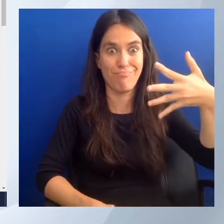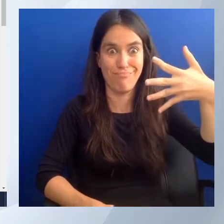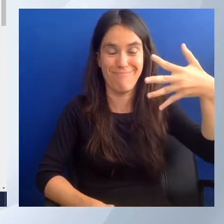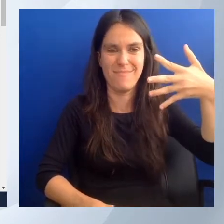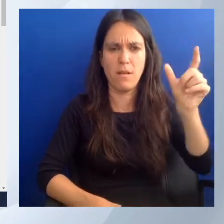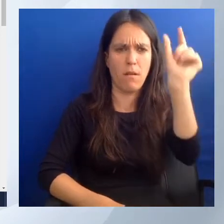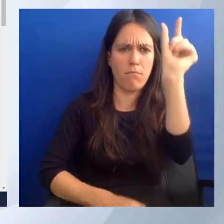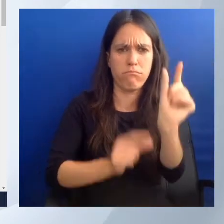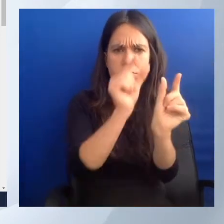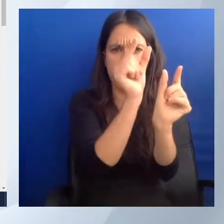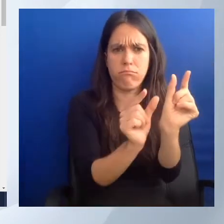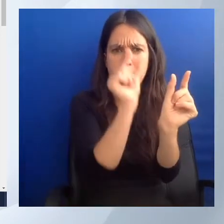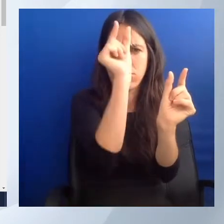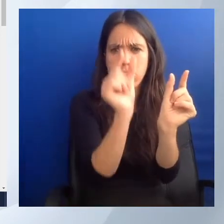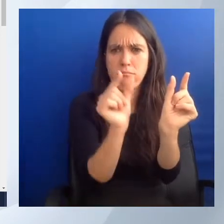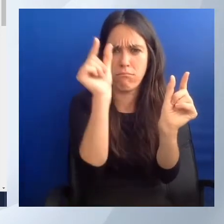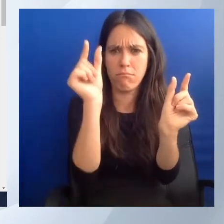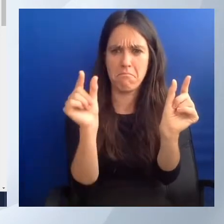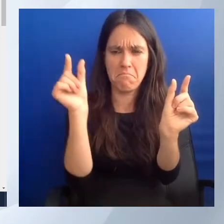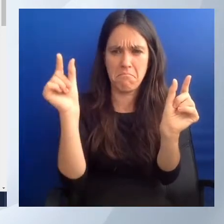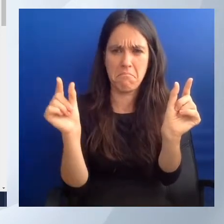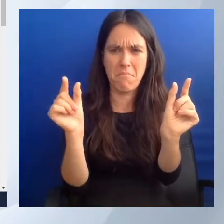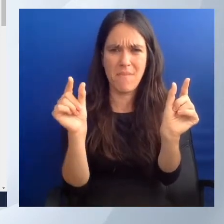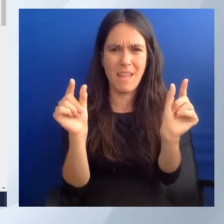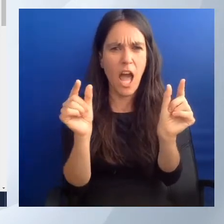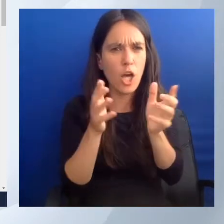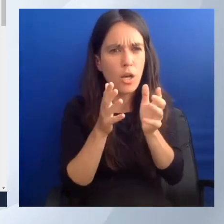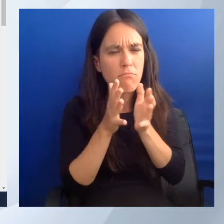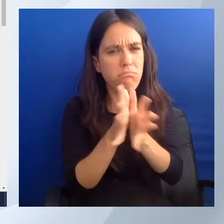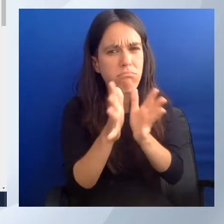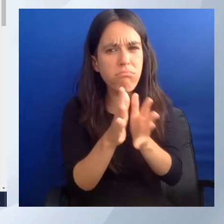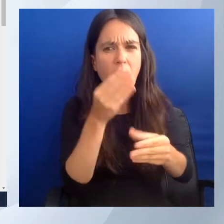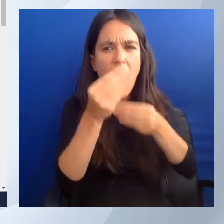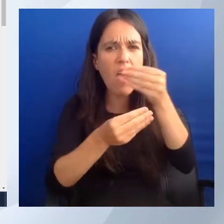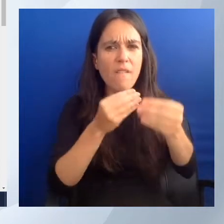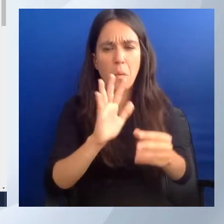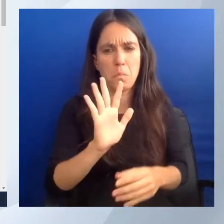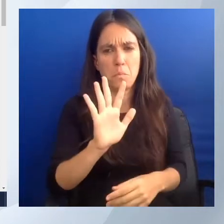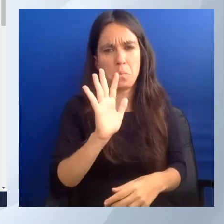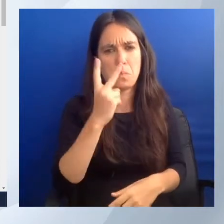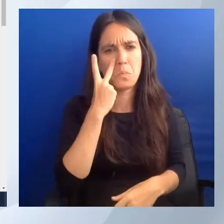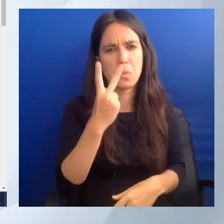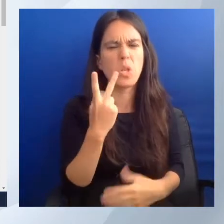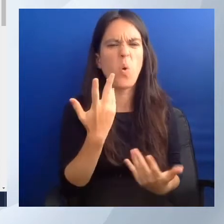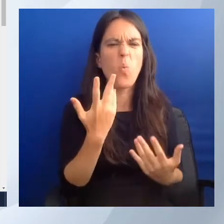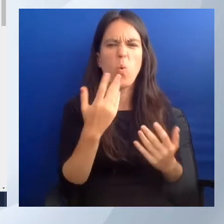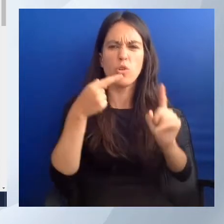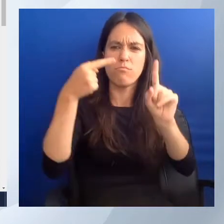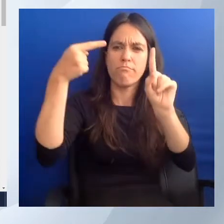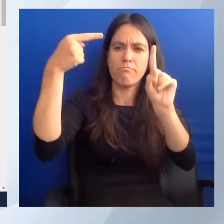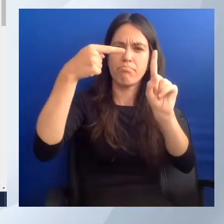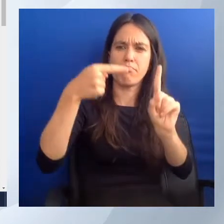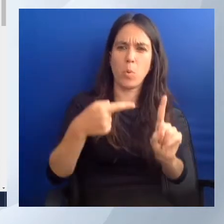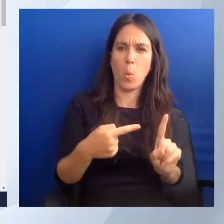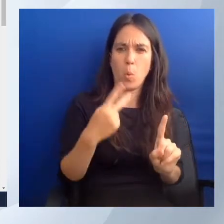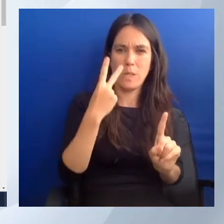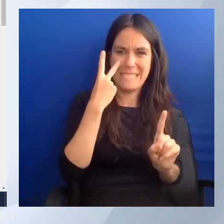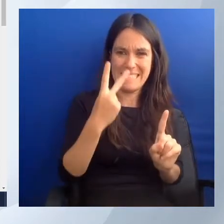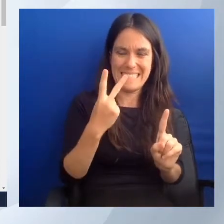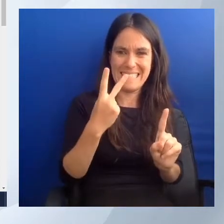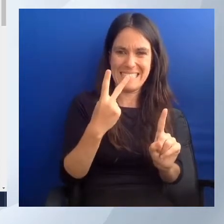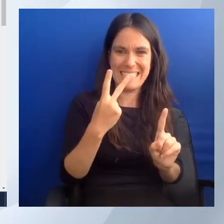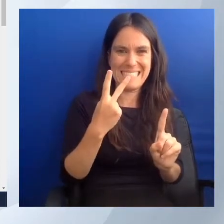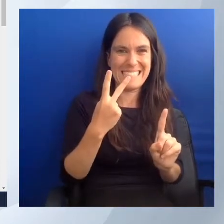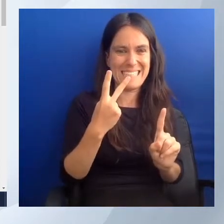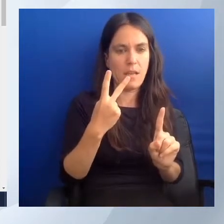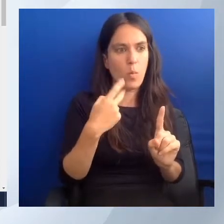going to show you every column, but just to give you a sense of what properties we're looking at when we're trying to determine whether we should